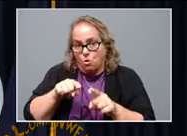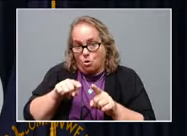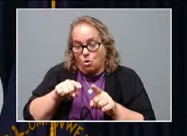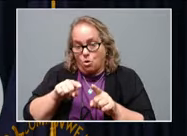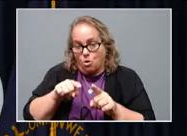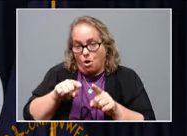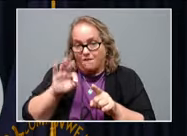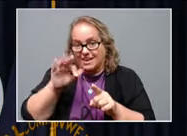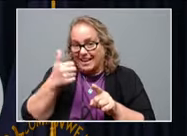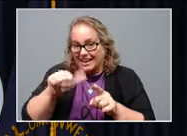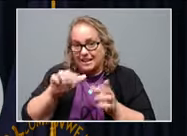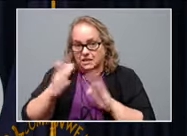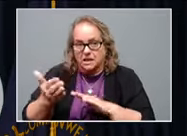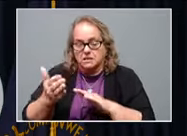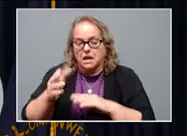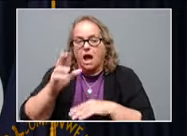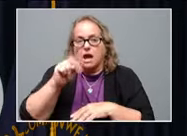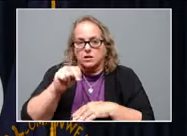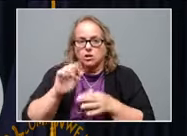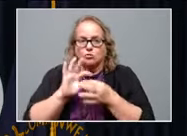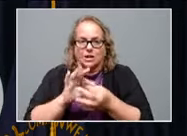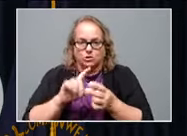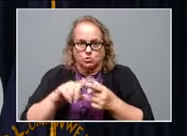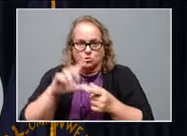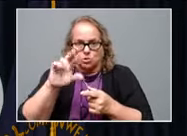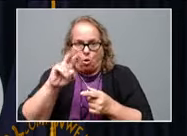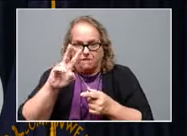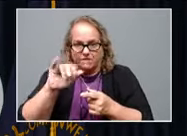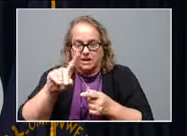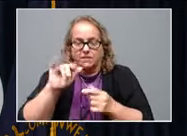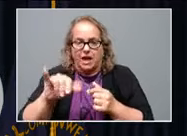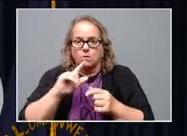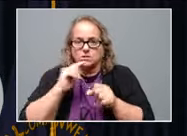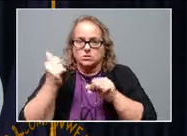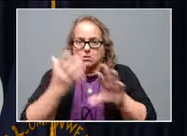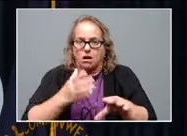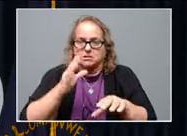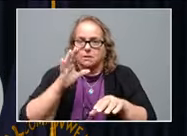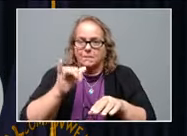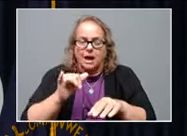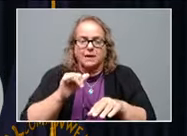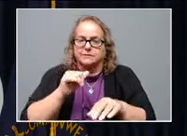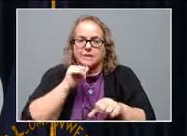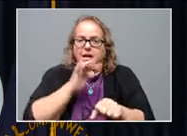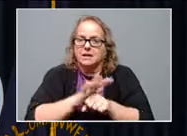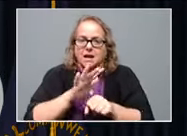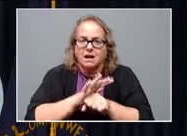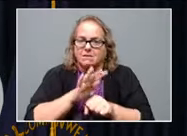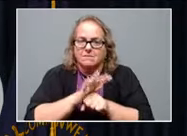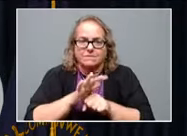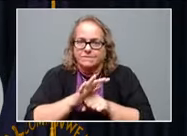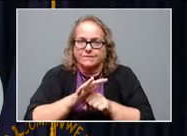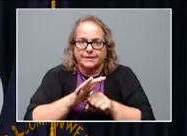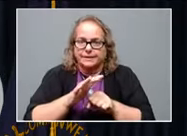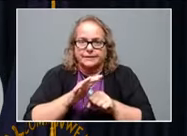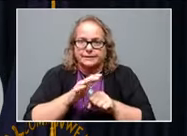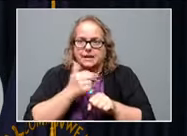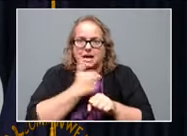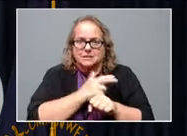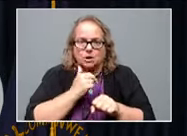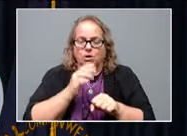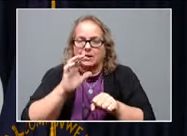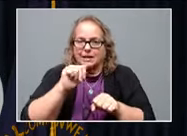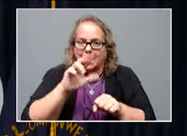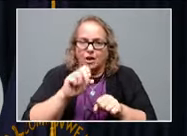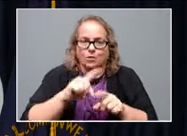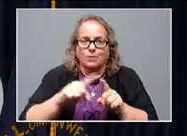deaths unrelated to COVID that were caused by lack of care. You do see things on social media. You